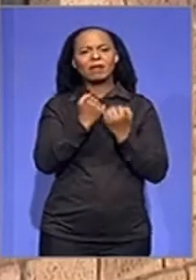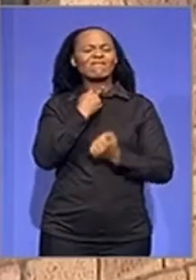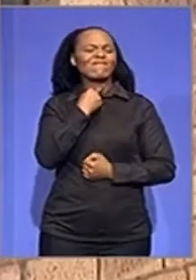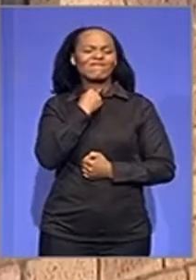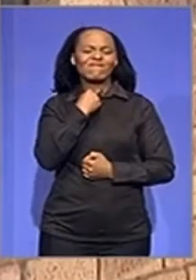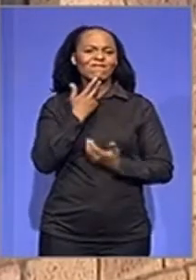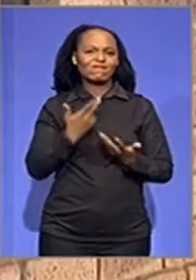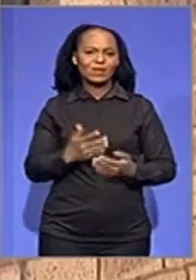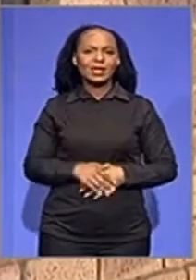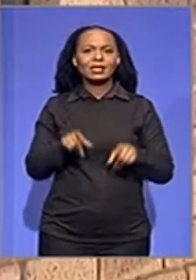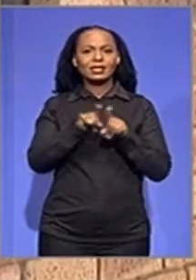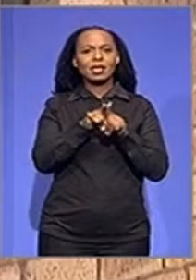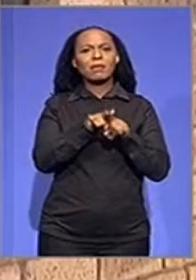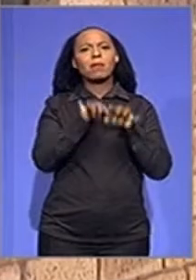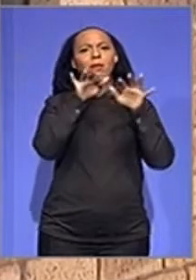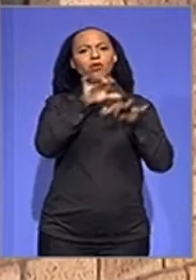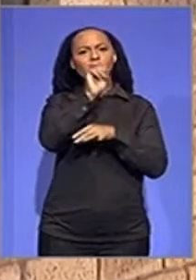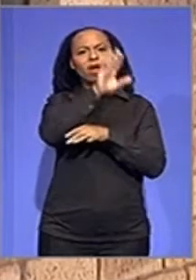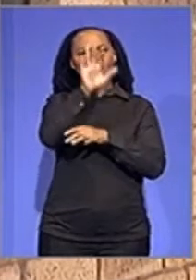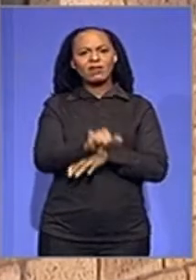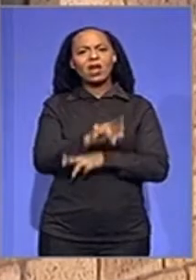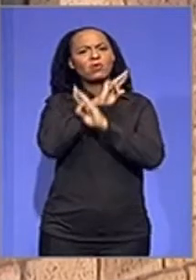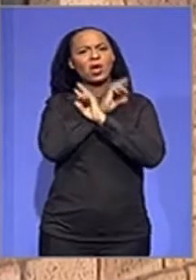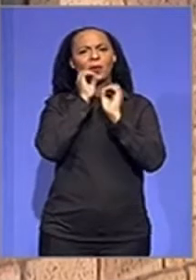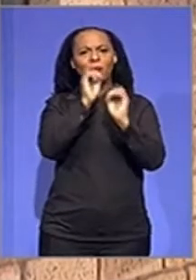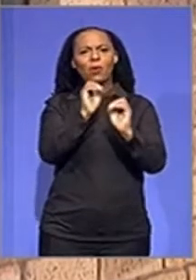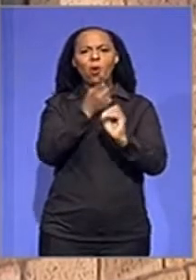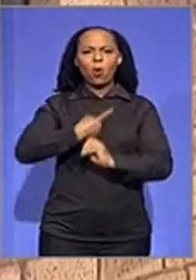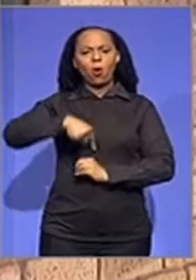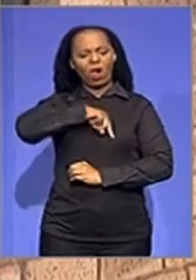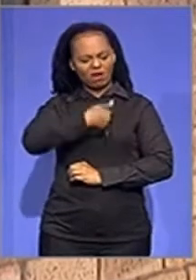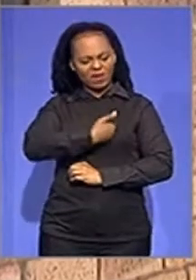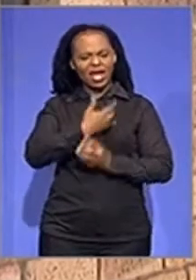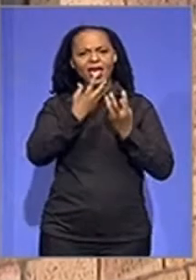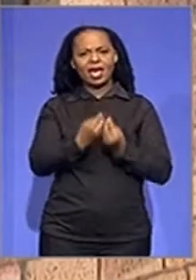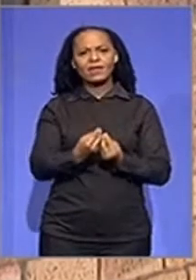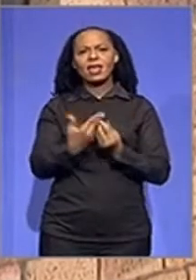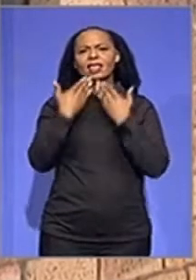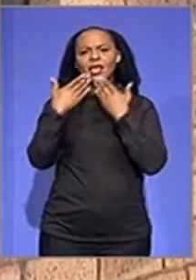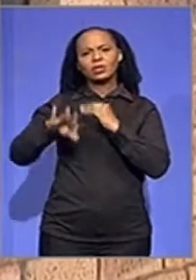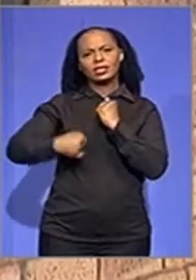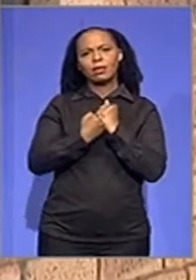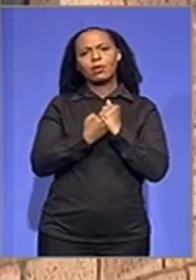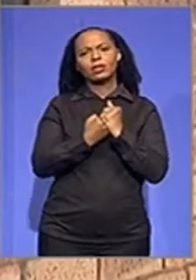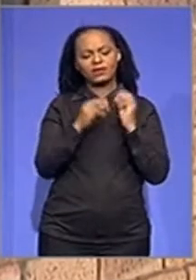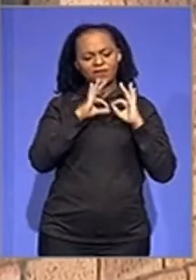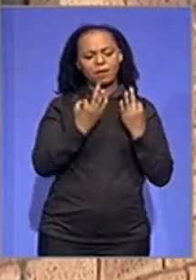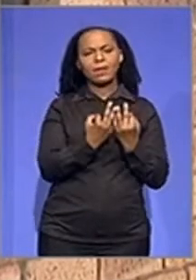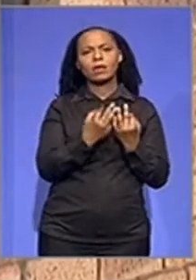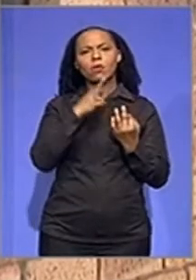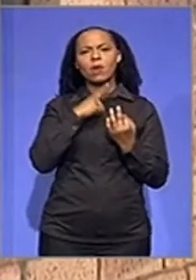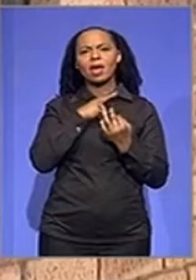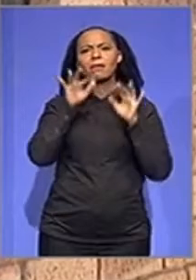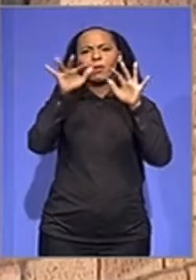le setjhaba kaofela sa South Africa ho no sena motho a sa utlwang bohloko and re thabetse support ya bona ba re supportile